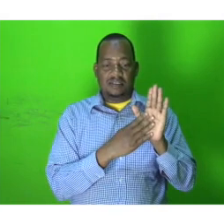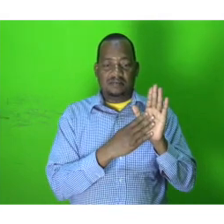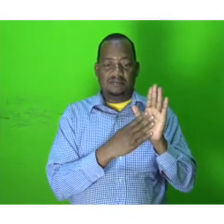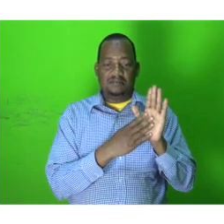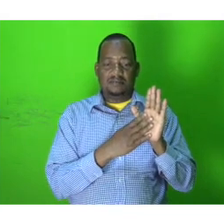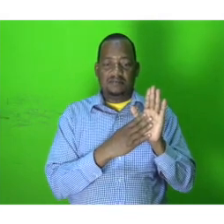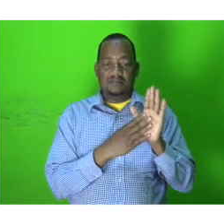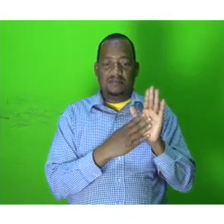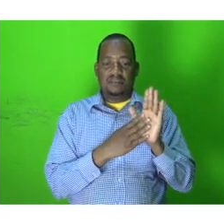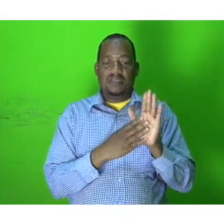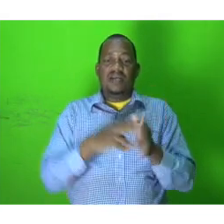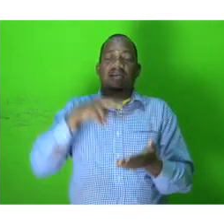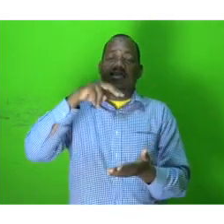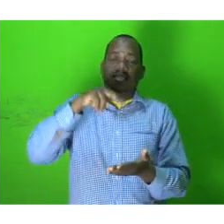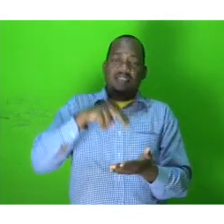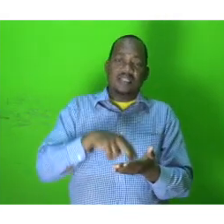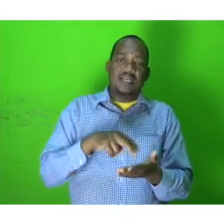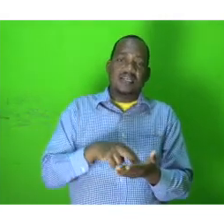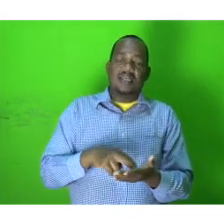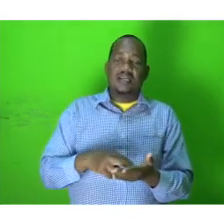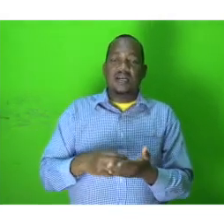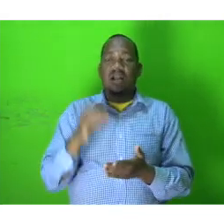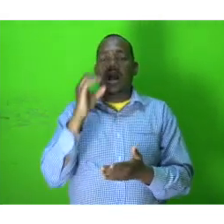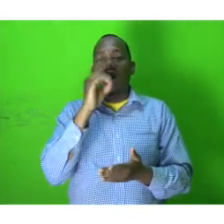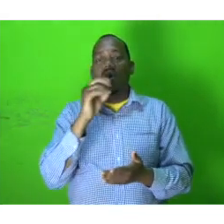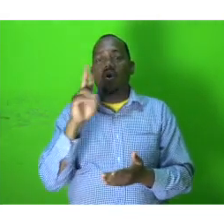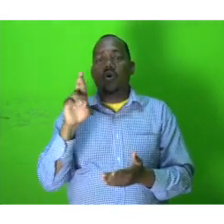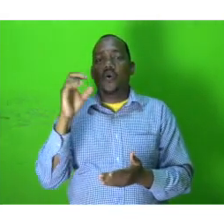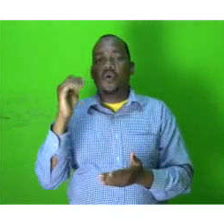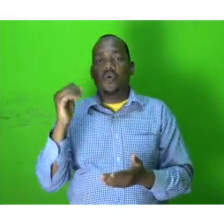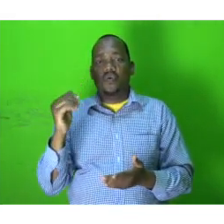April 2009, you put standing order.